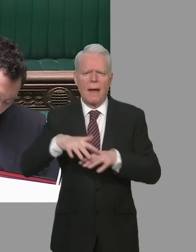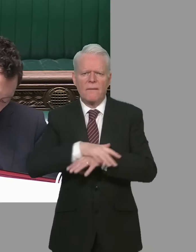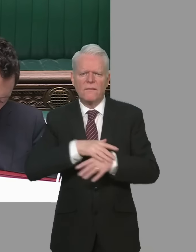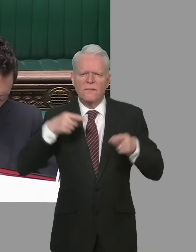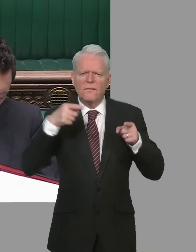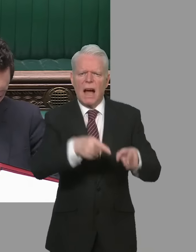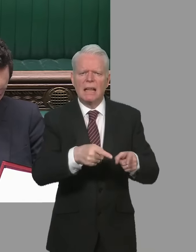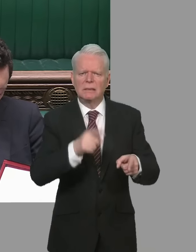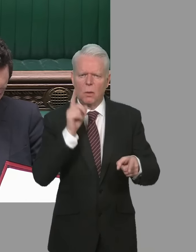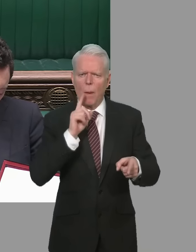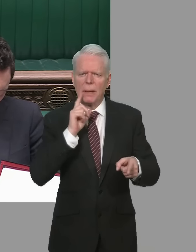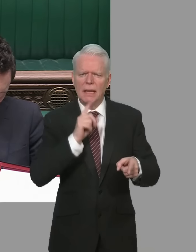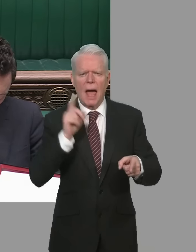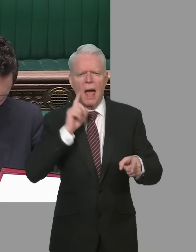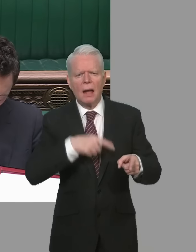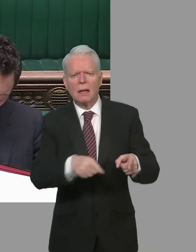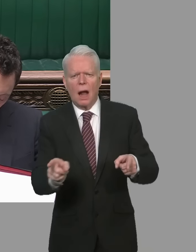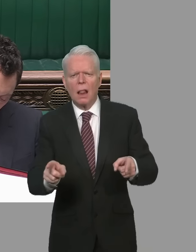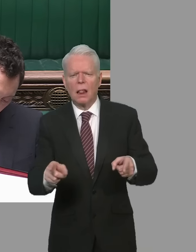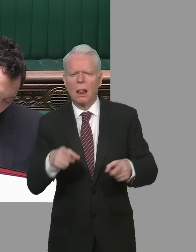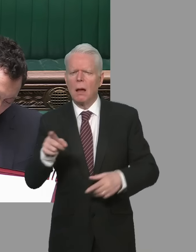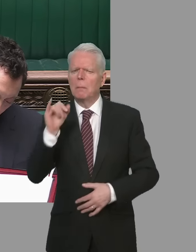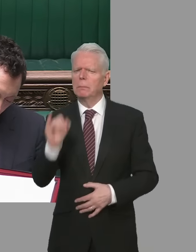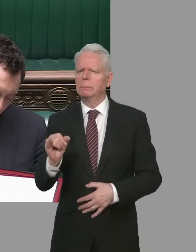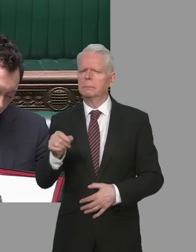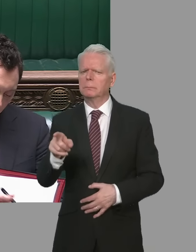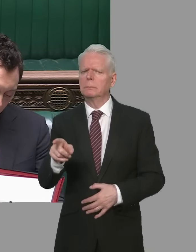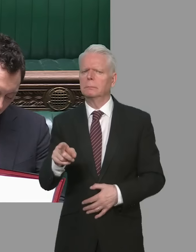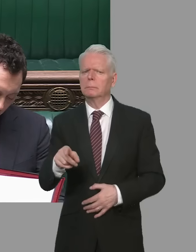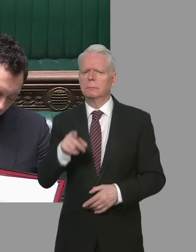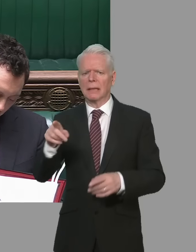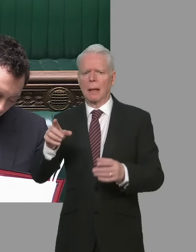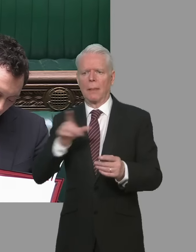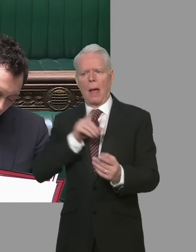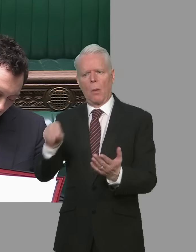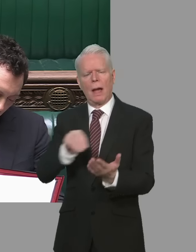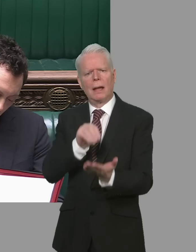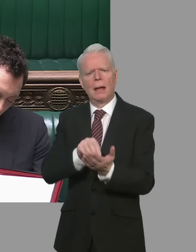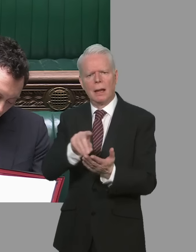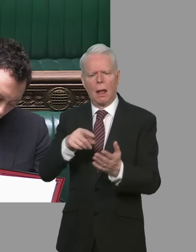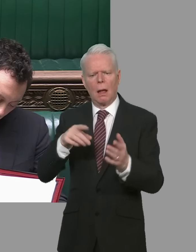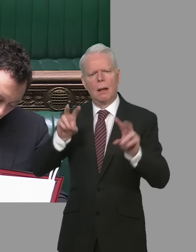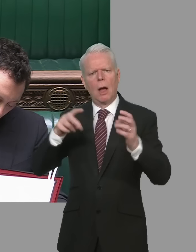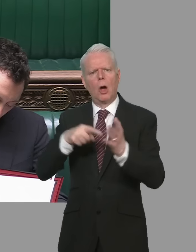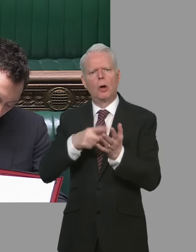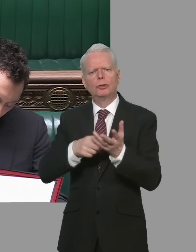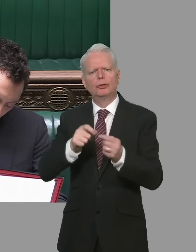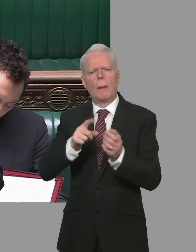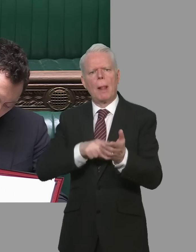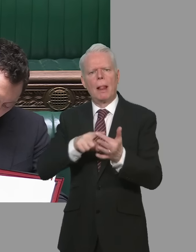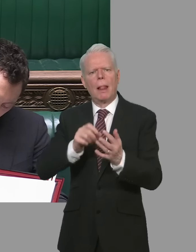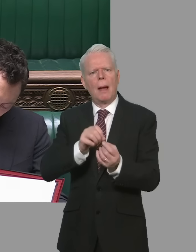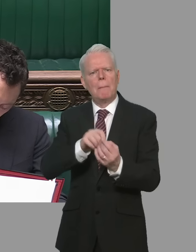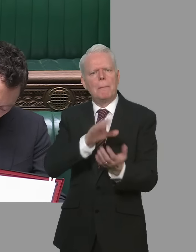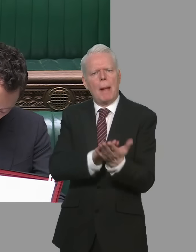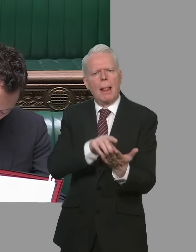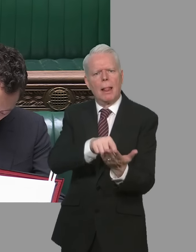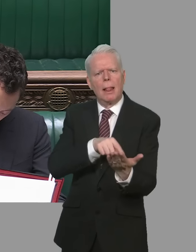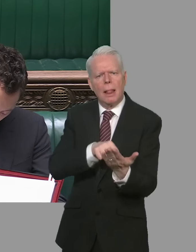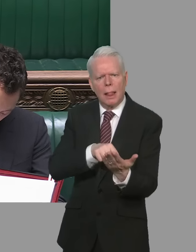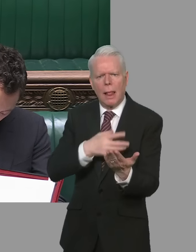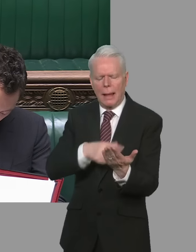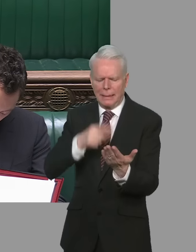in the previous government's legislation. There will now be a means of investigating any